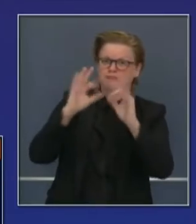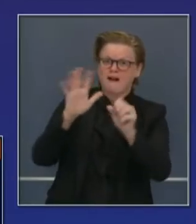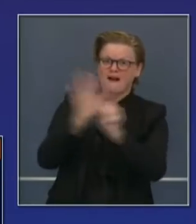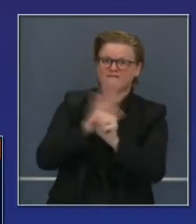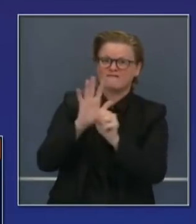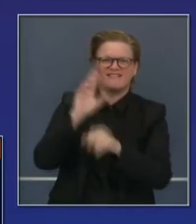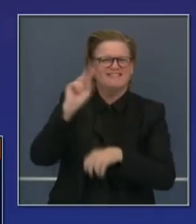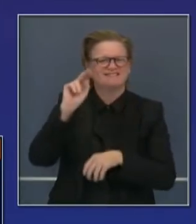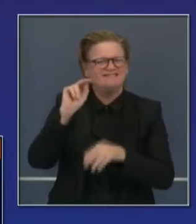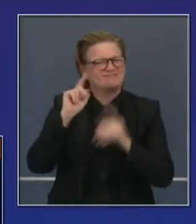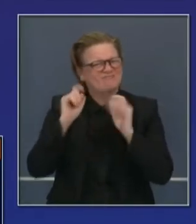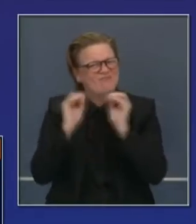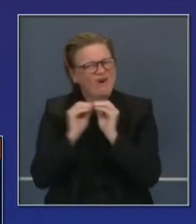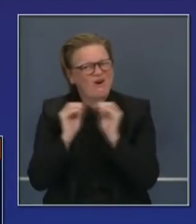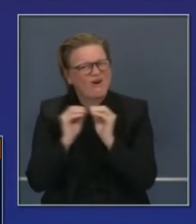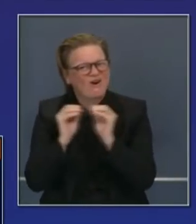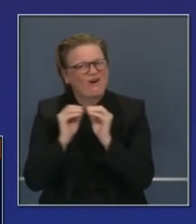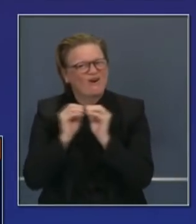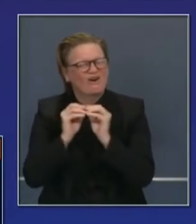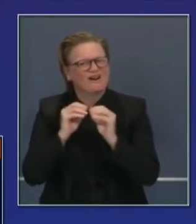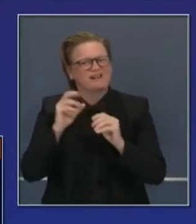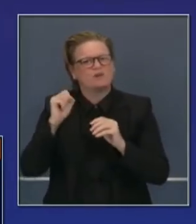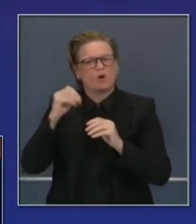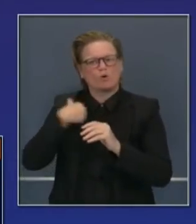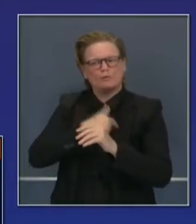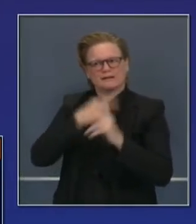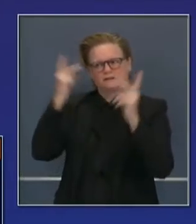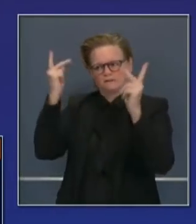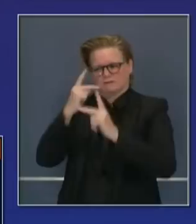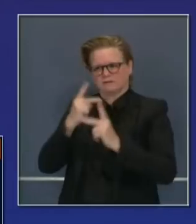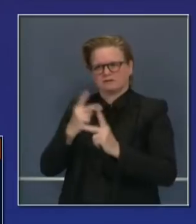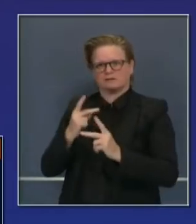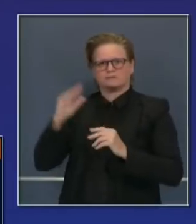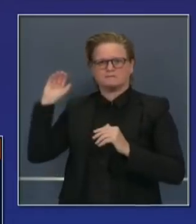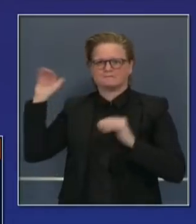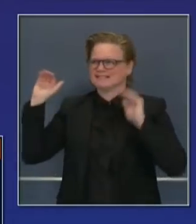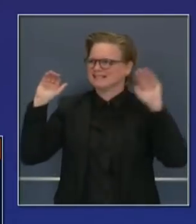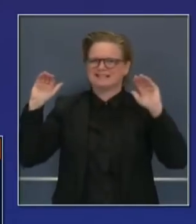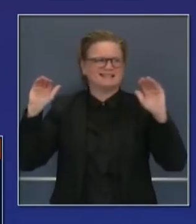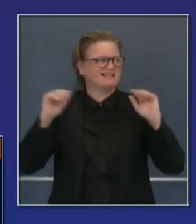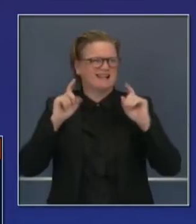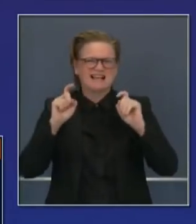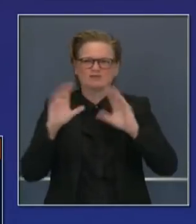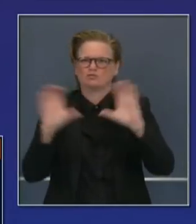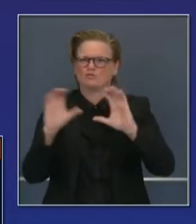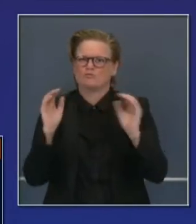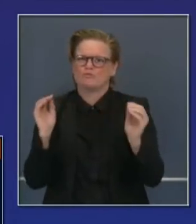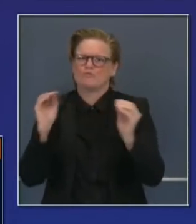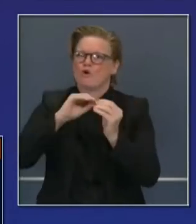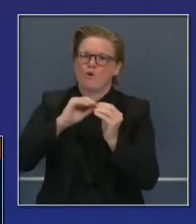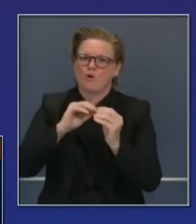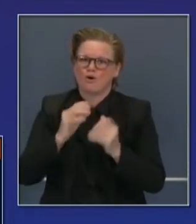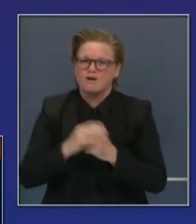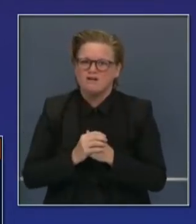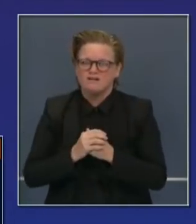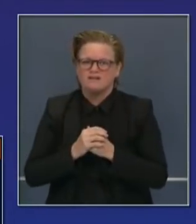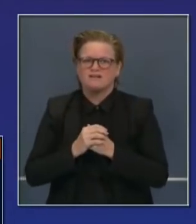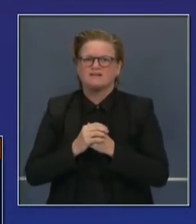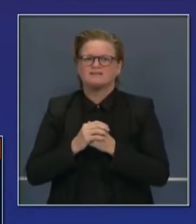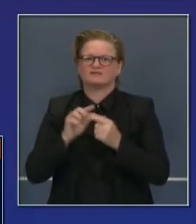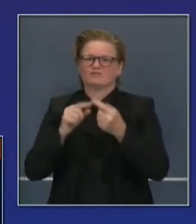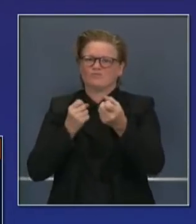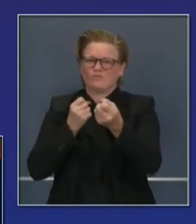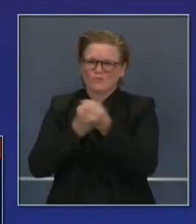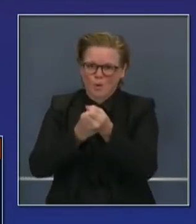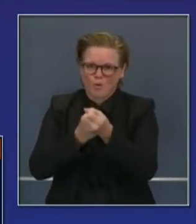these supports, I'm mindful that we must do more, and we are committed to doing so. But I also am